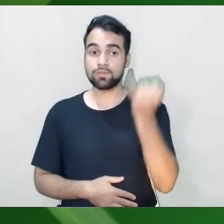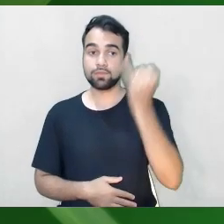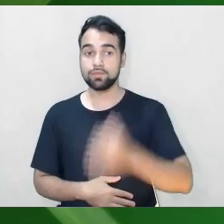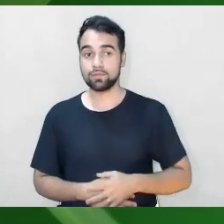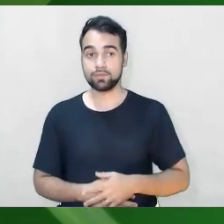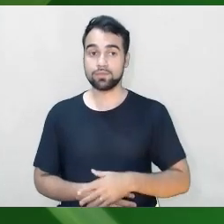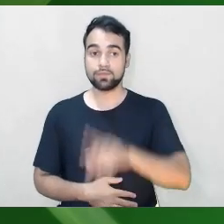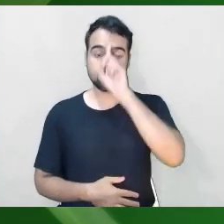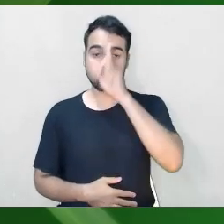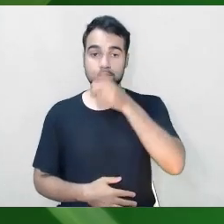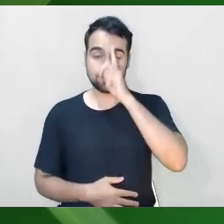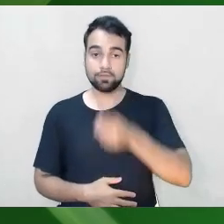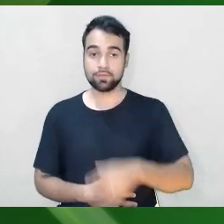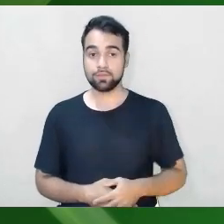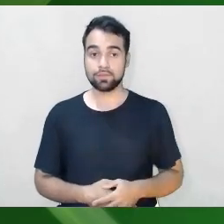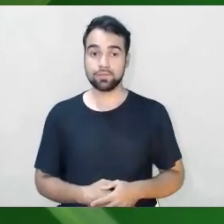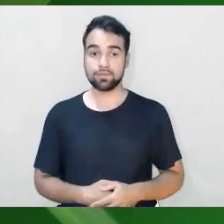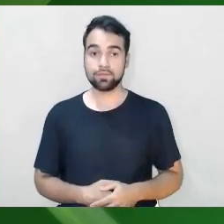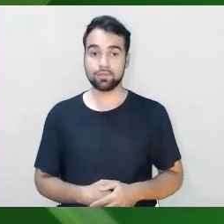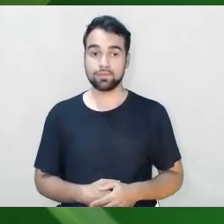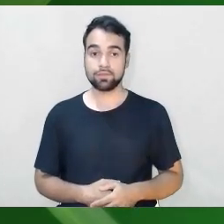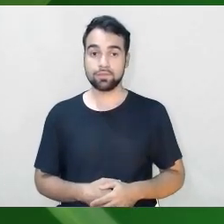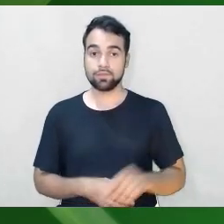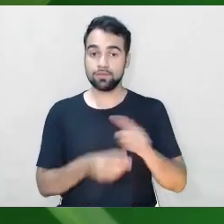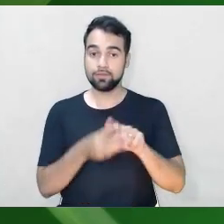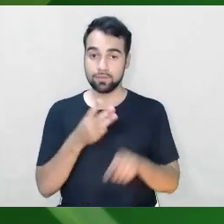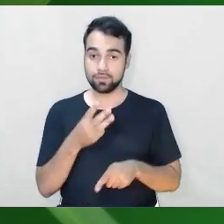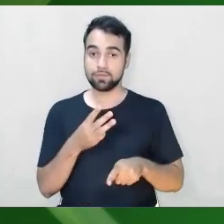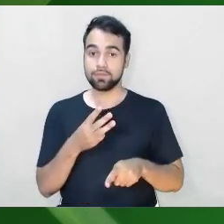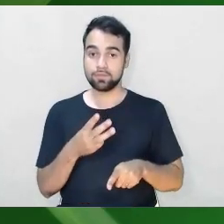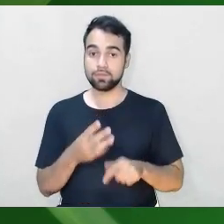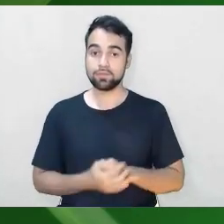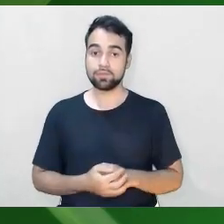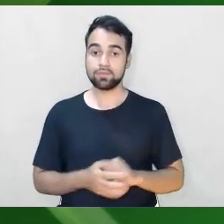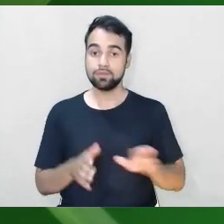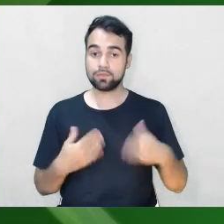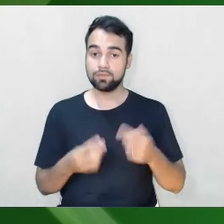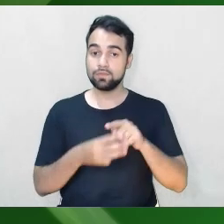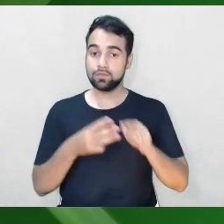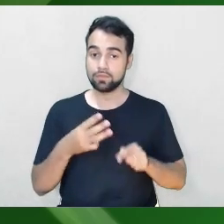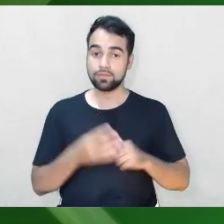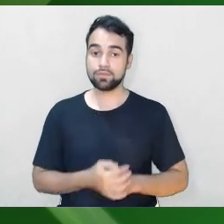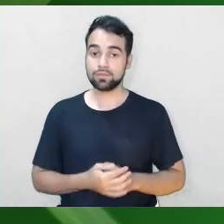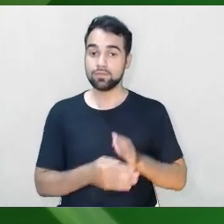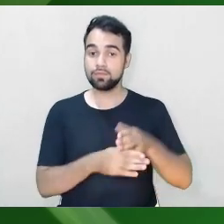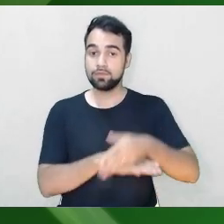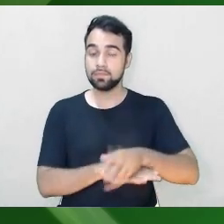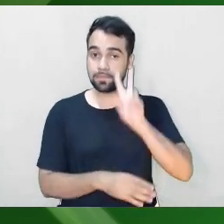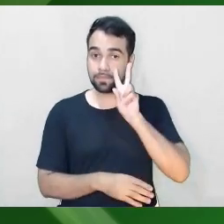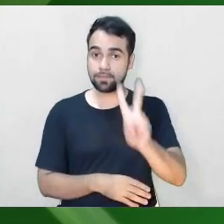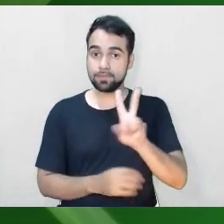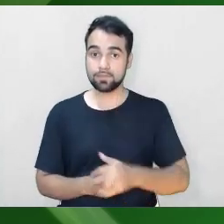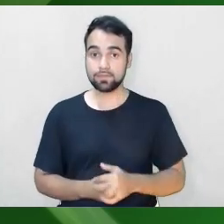very important point, governance. We are dealing with 3 points, and in these 3 points, we have